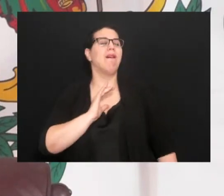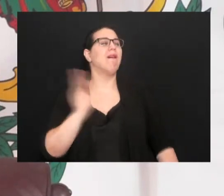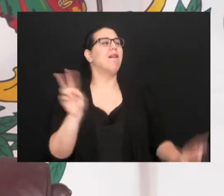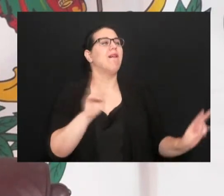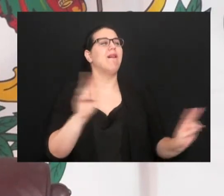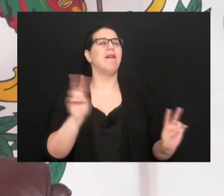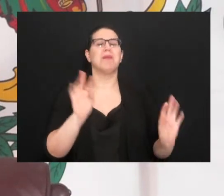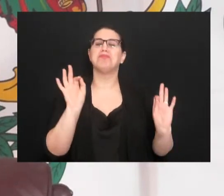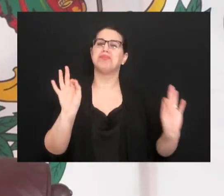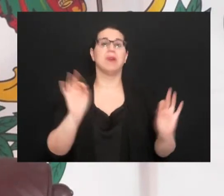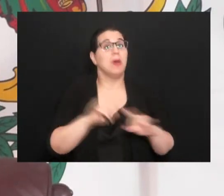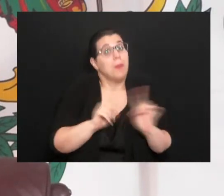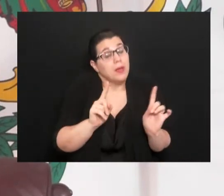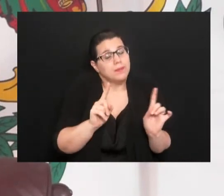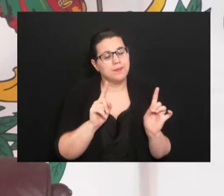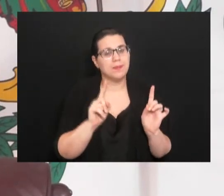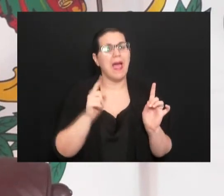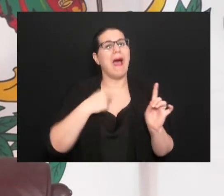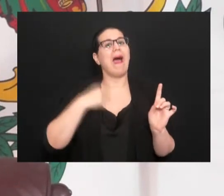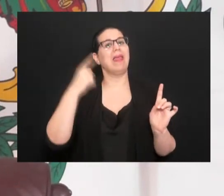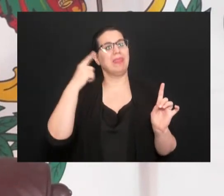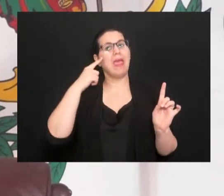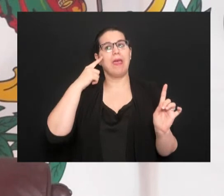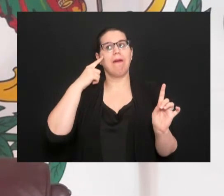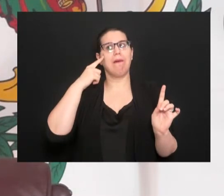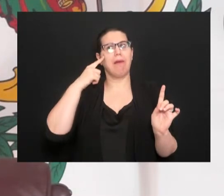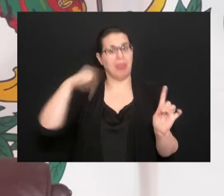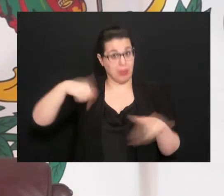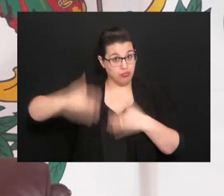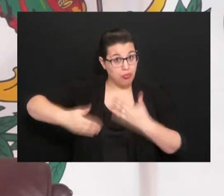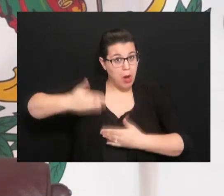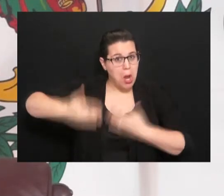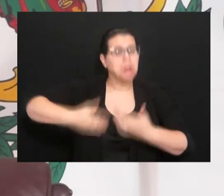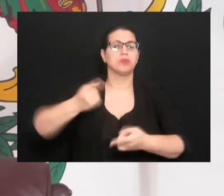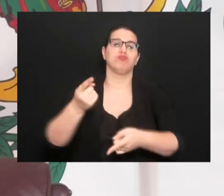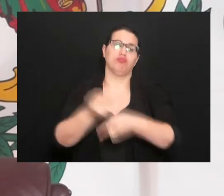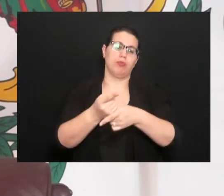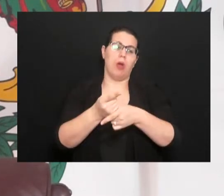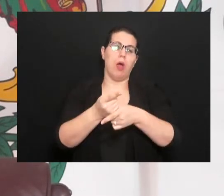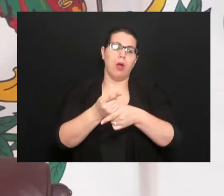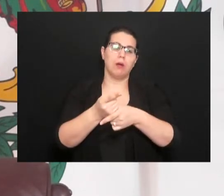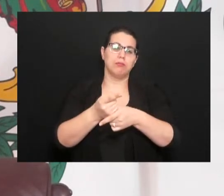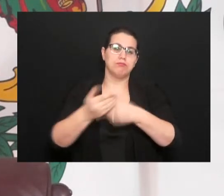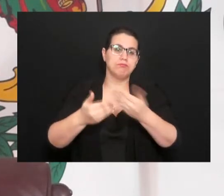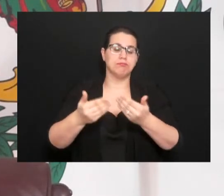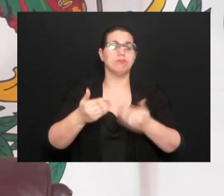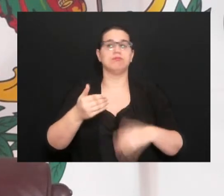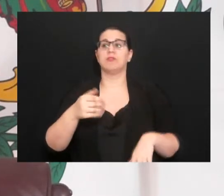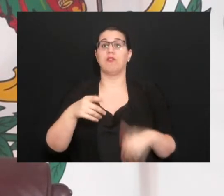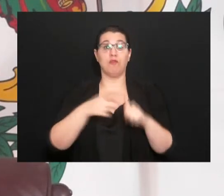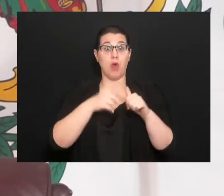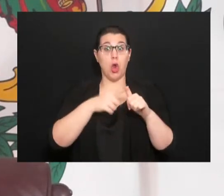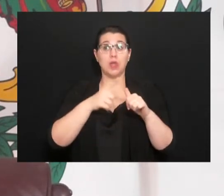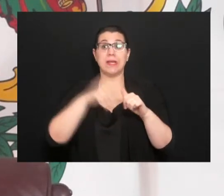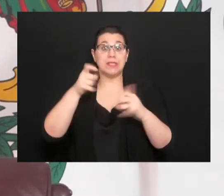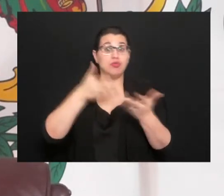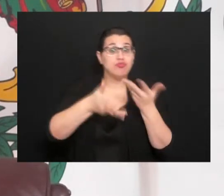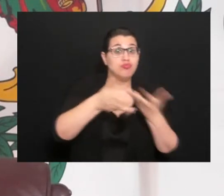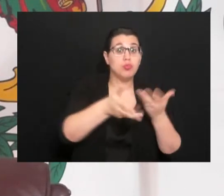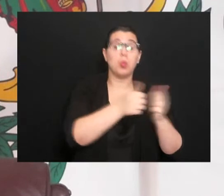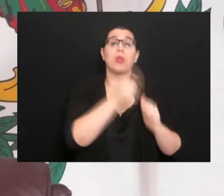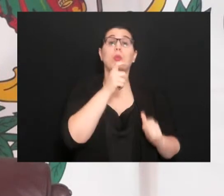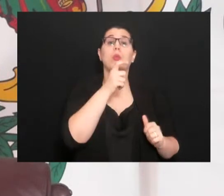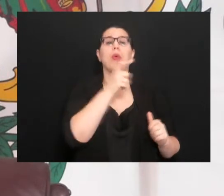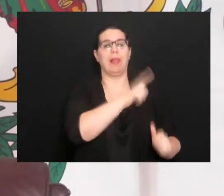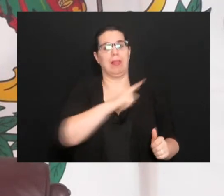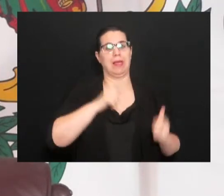think the process is going the correct way. I think first of all, the interaction needs to be with the legislature. I need to be